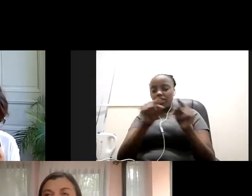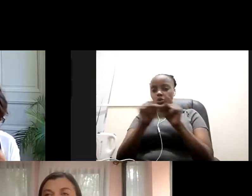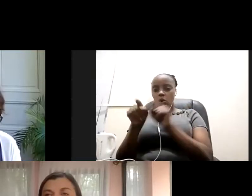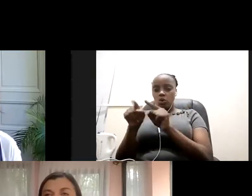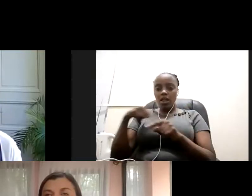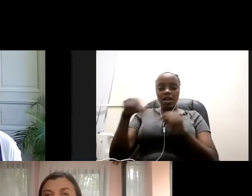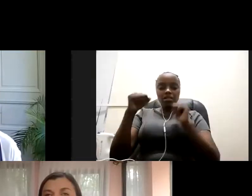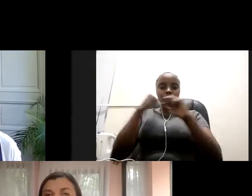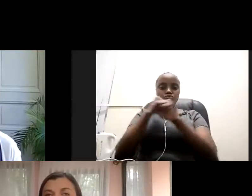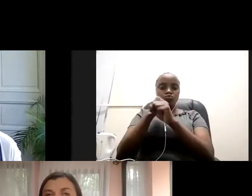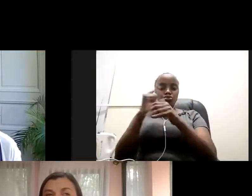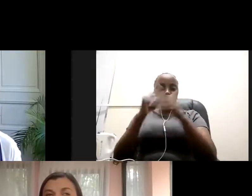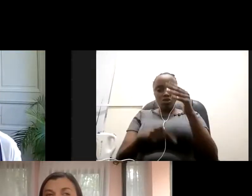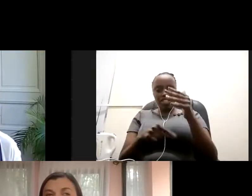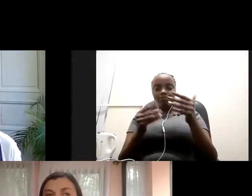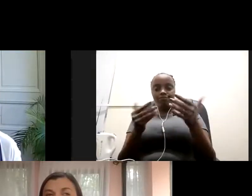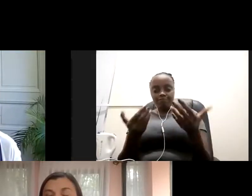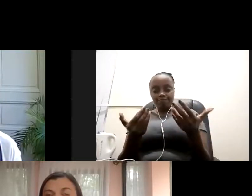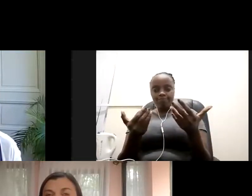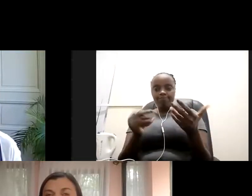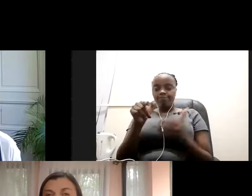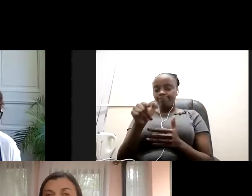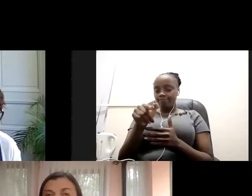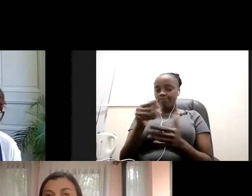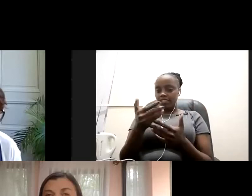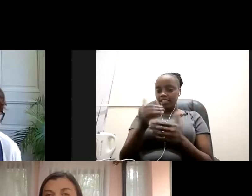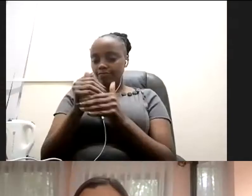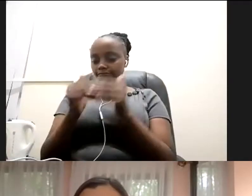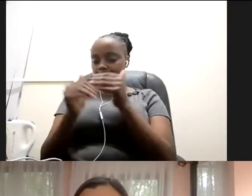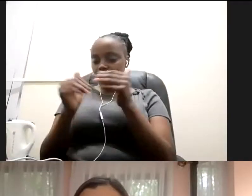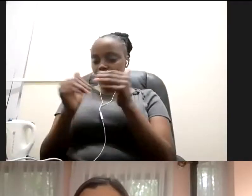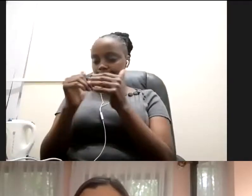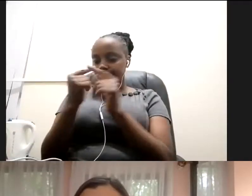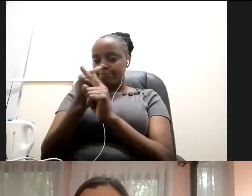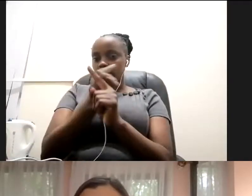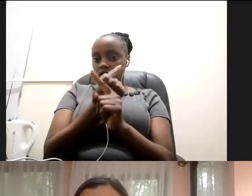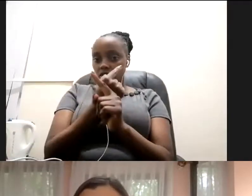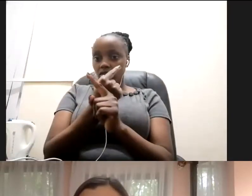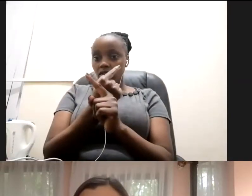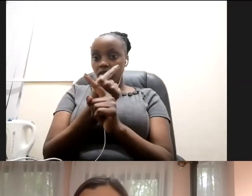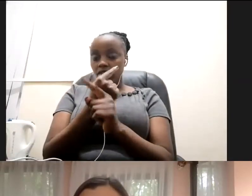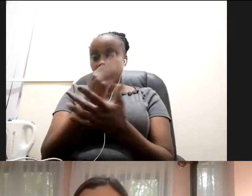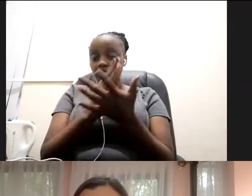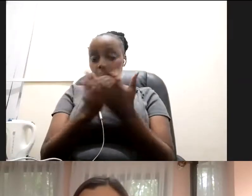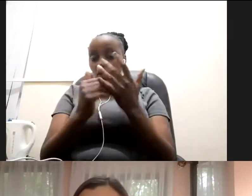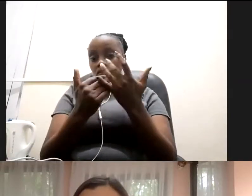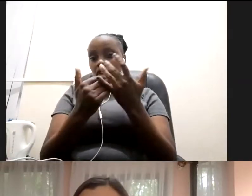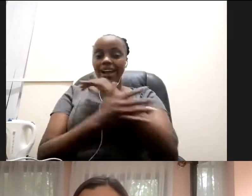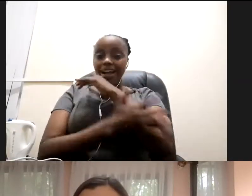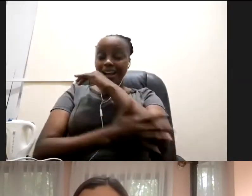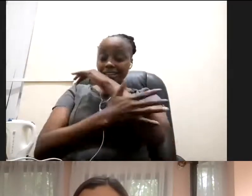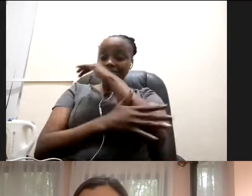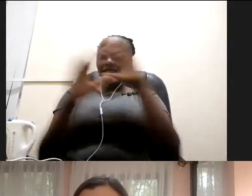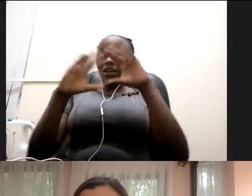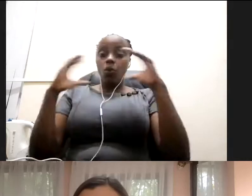do in this new reconstruction phase that some of the countries around the world are